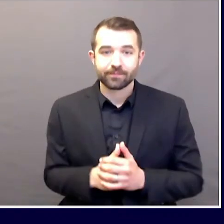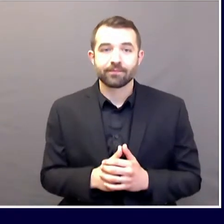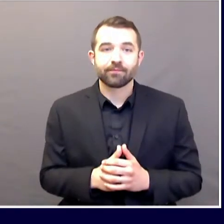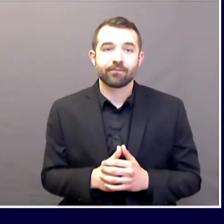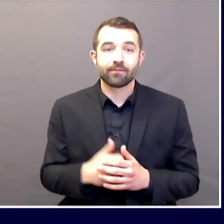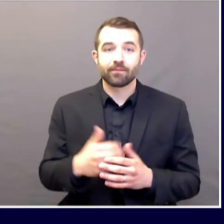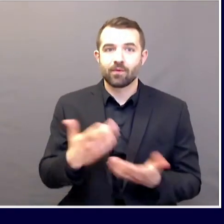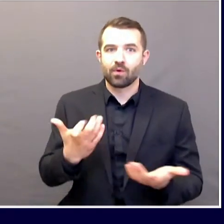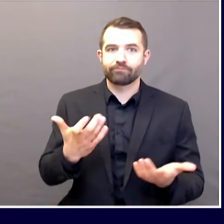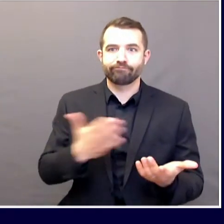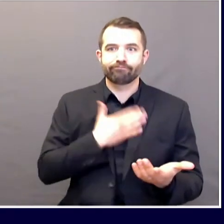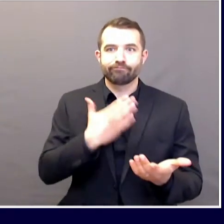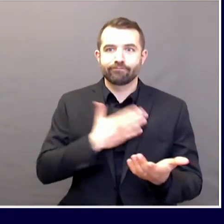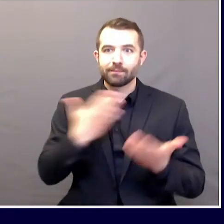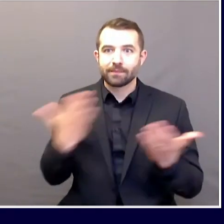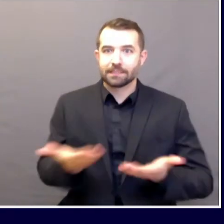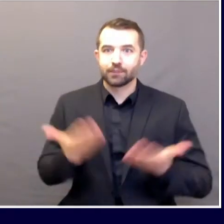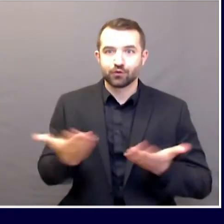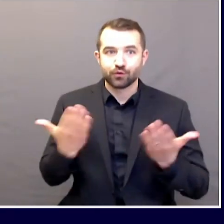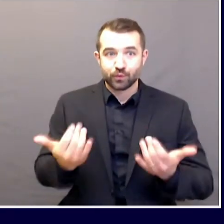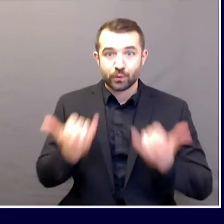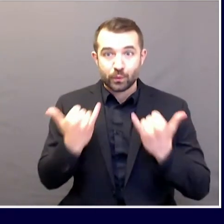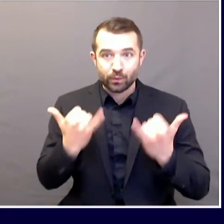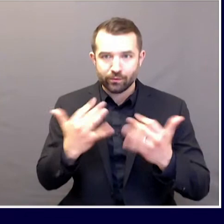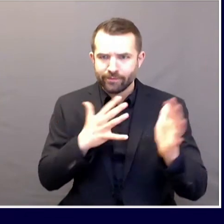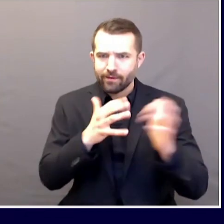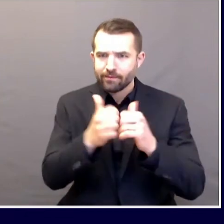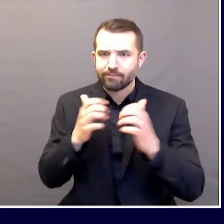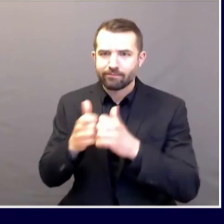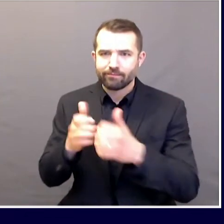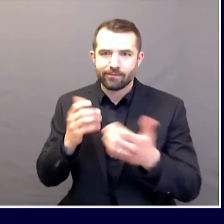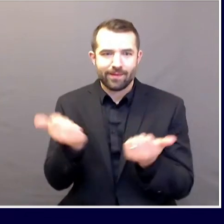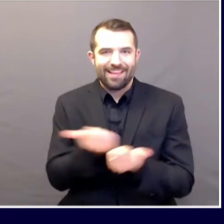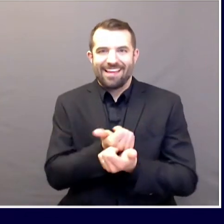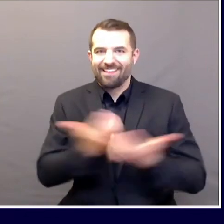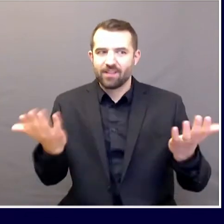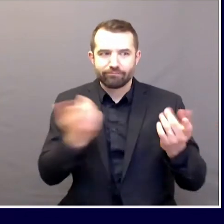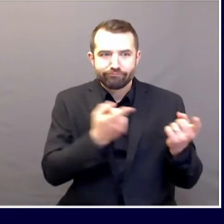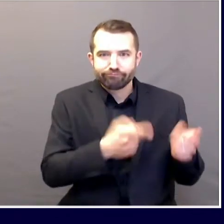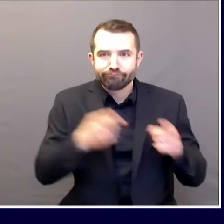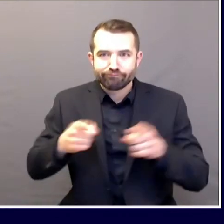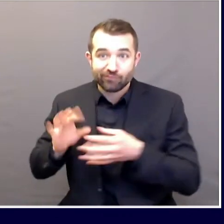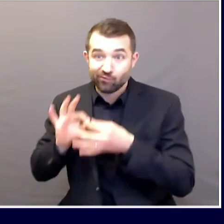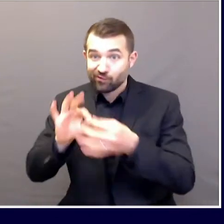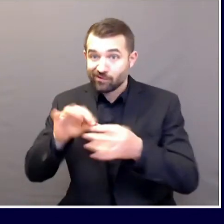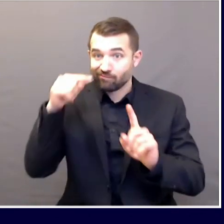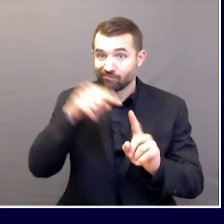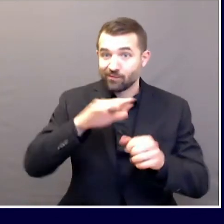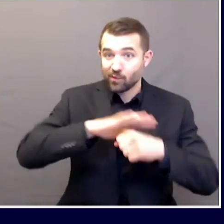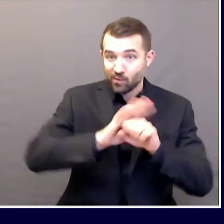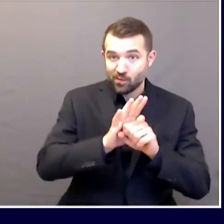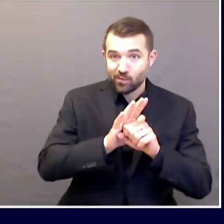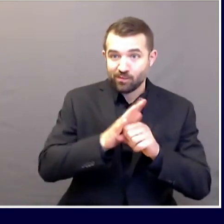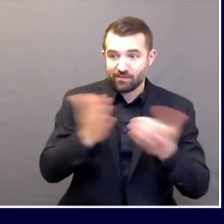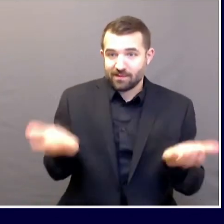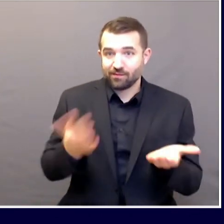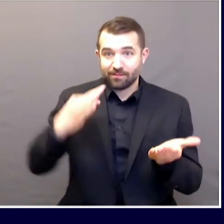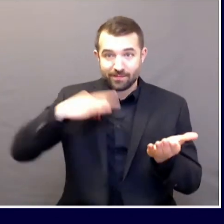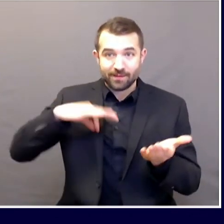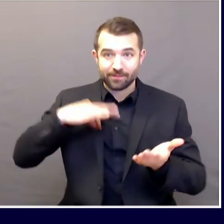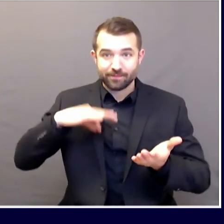join everyone this afternoon to provide you an update on where we are with respect to COVID-19 for our state of Maine for